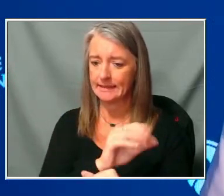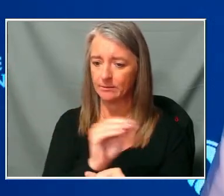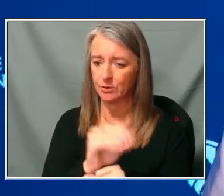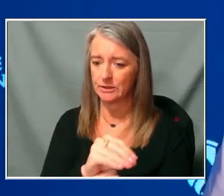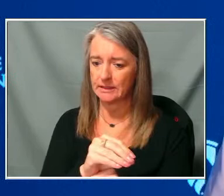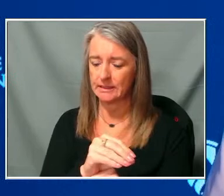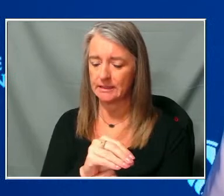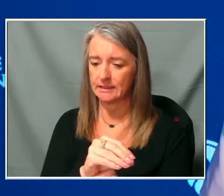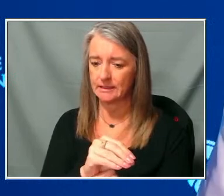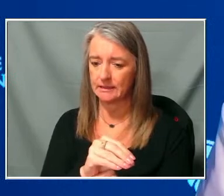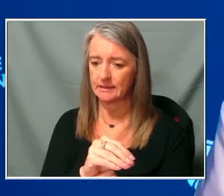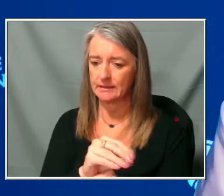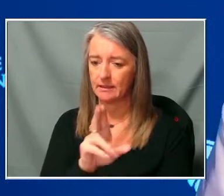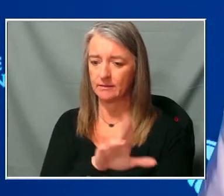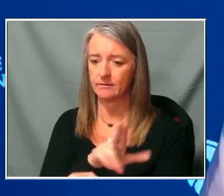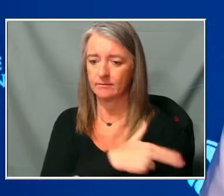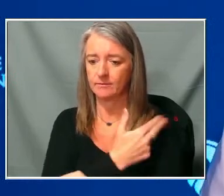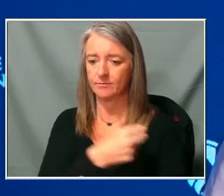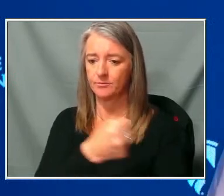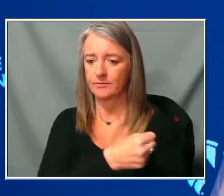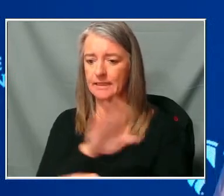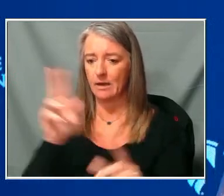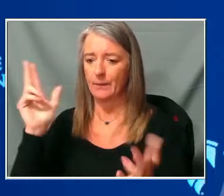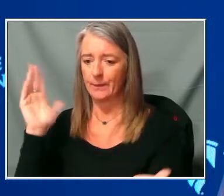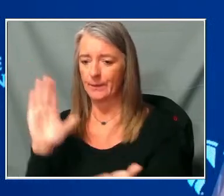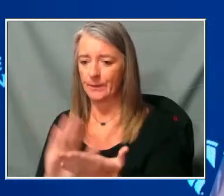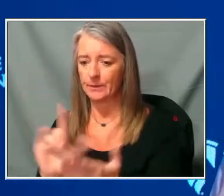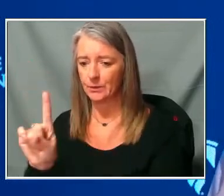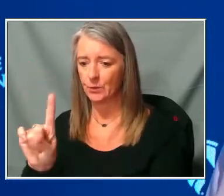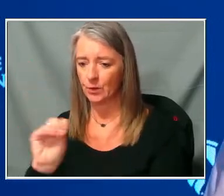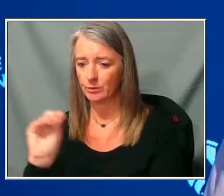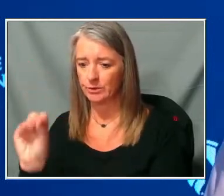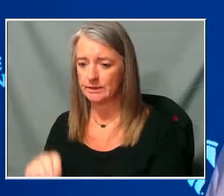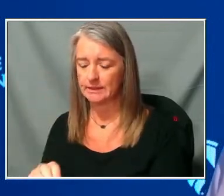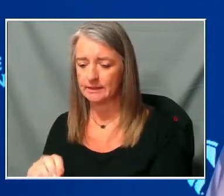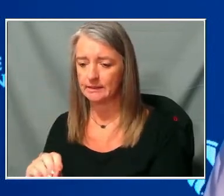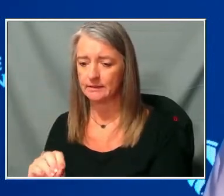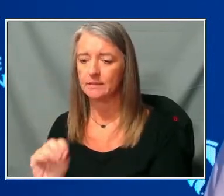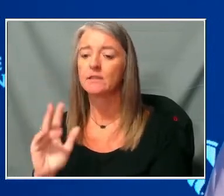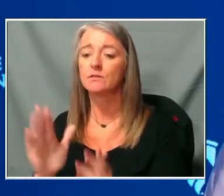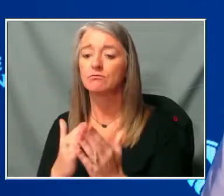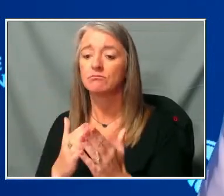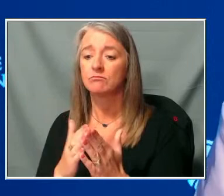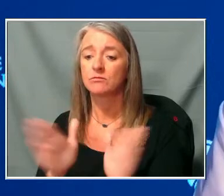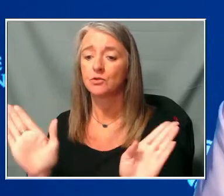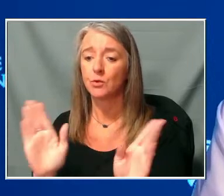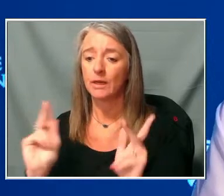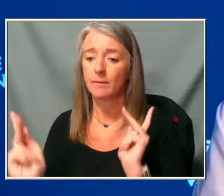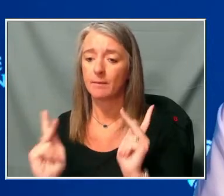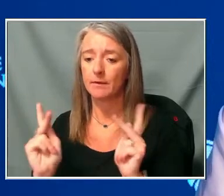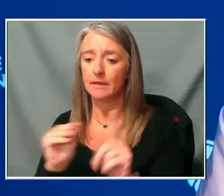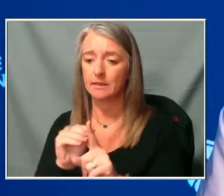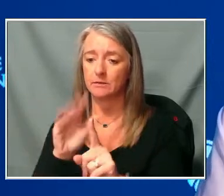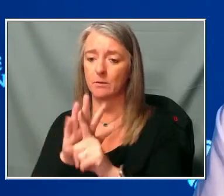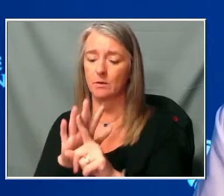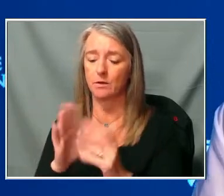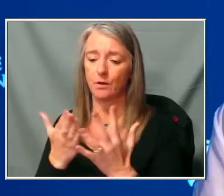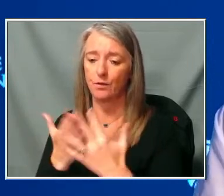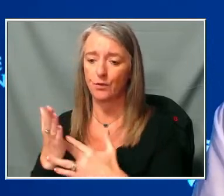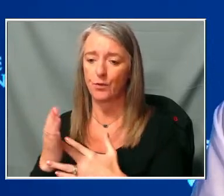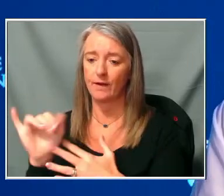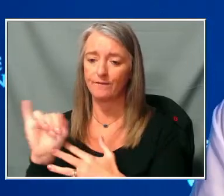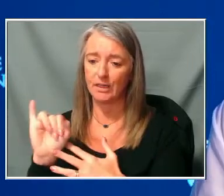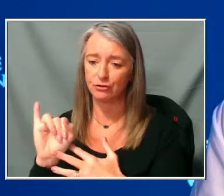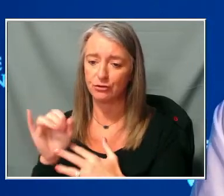severe disease. Now it's down to 1%, as the majority of the population has been exposed somehow, either through infection or